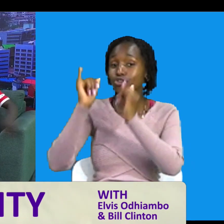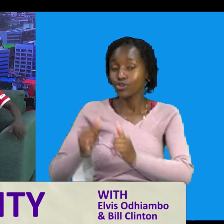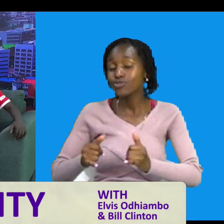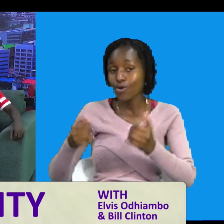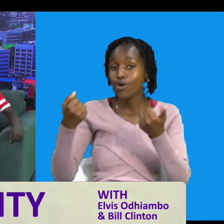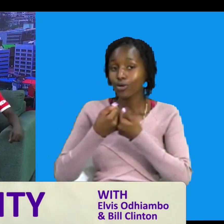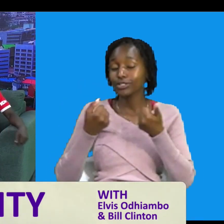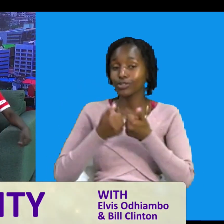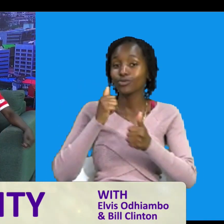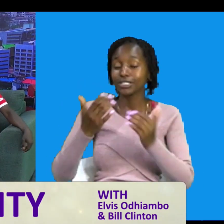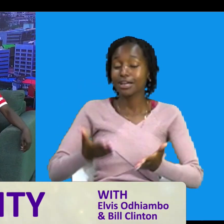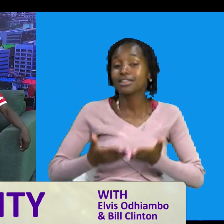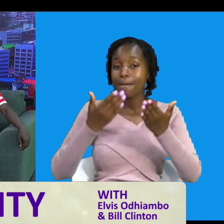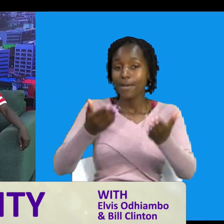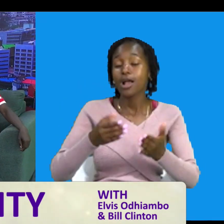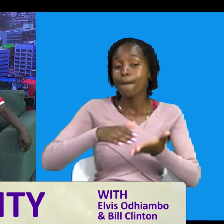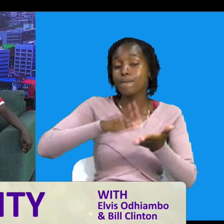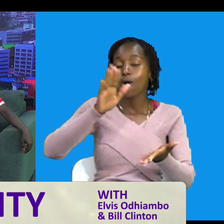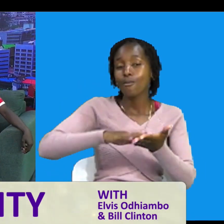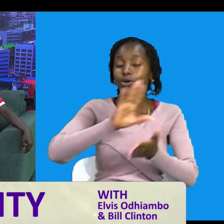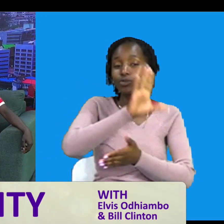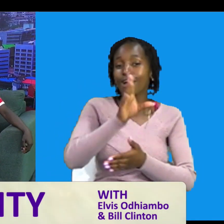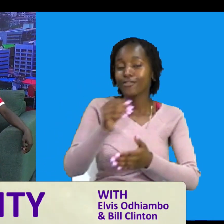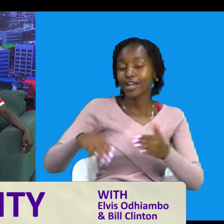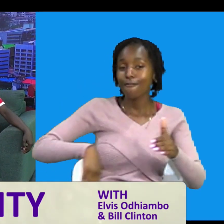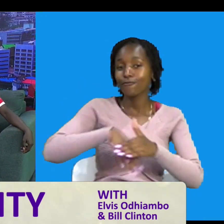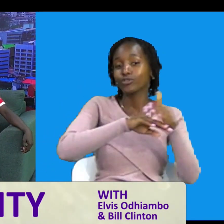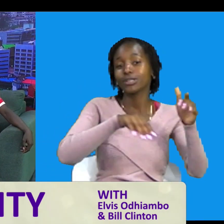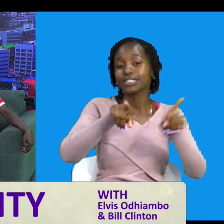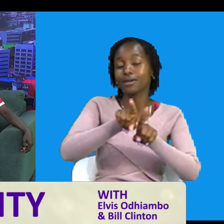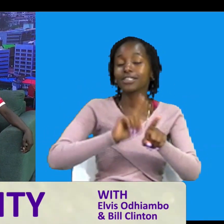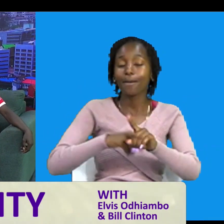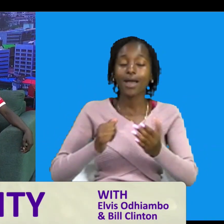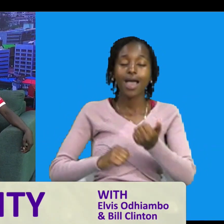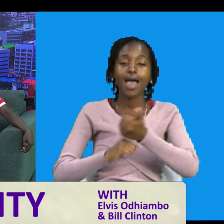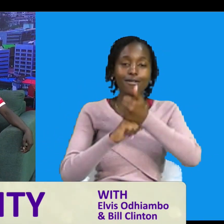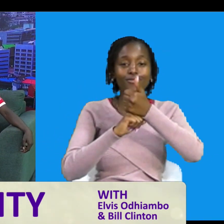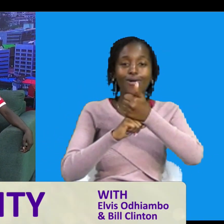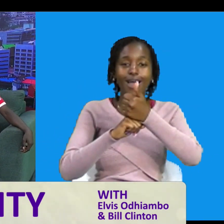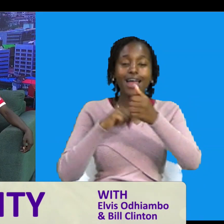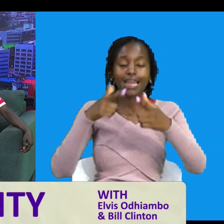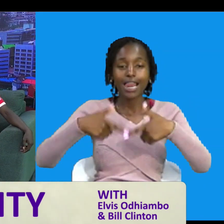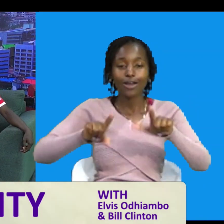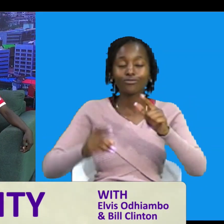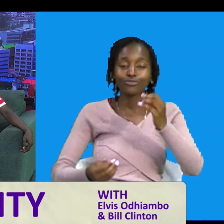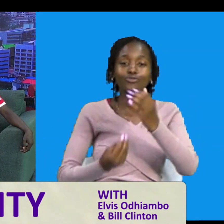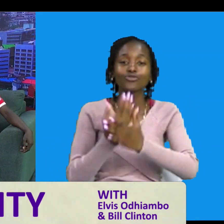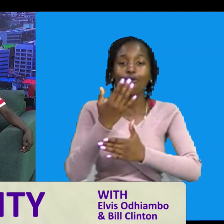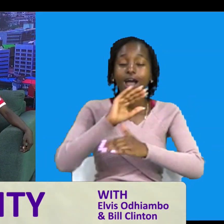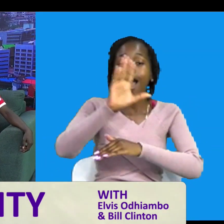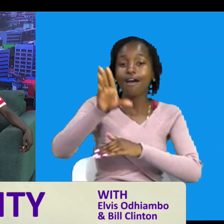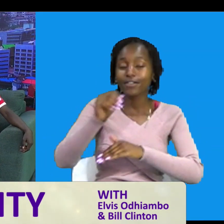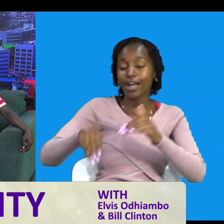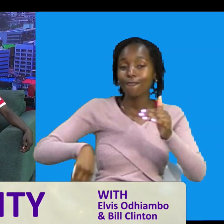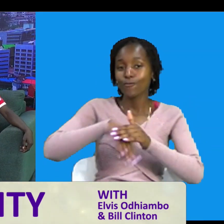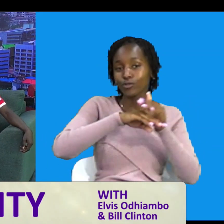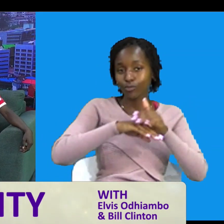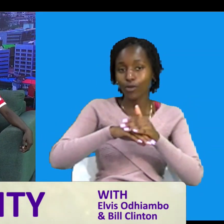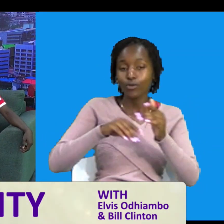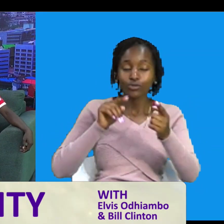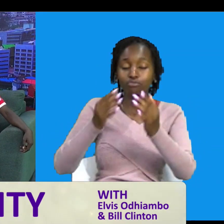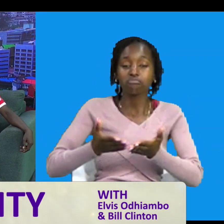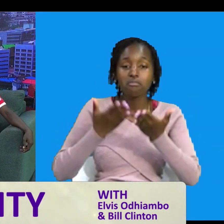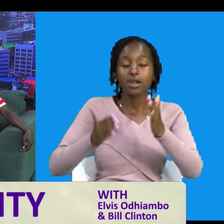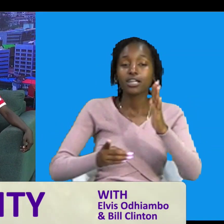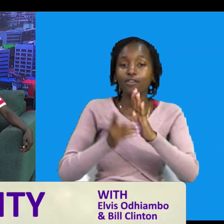focus to African football and help generally grow the African football as far as development is